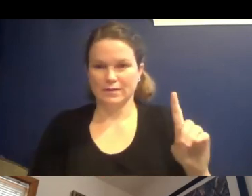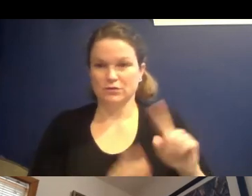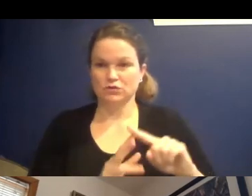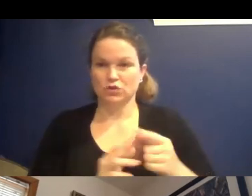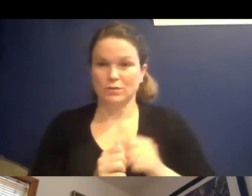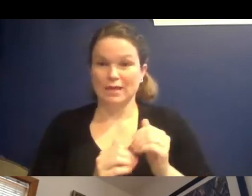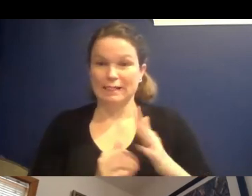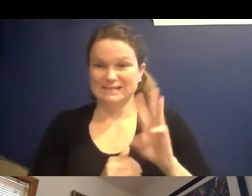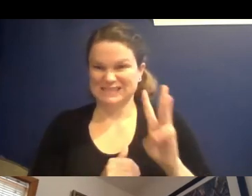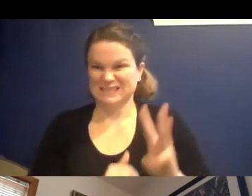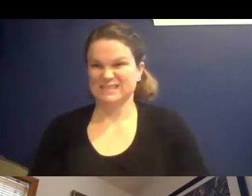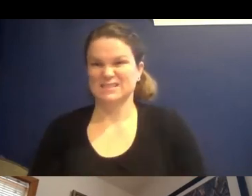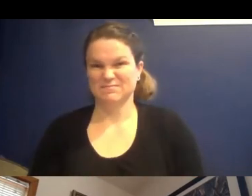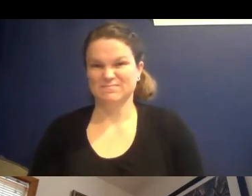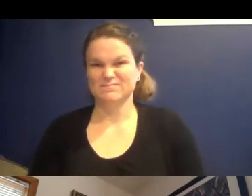6 plants.